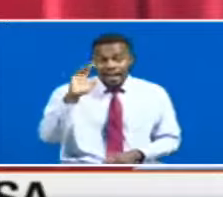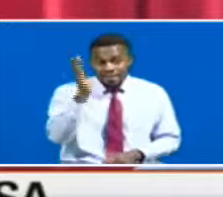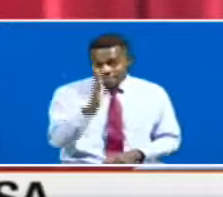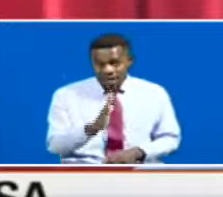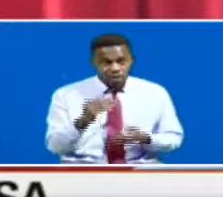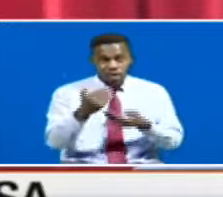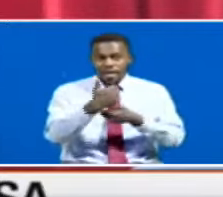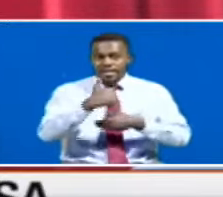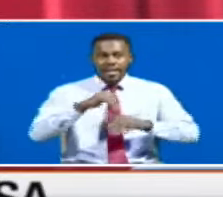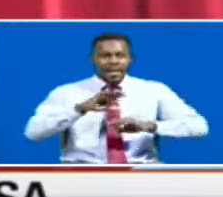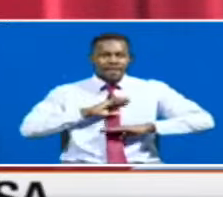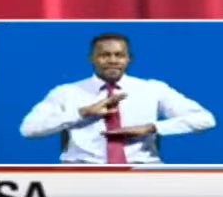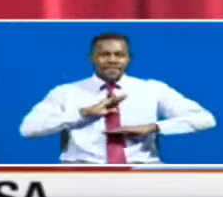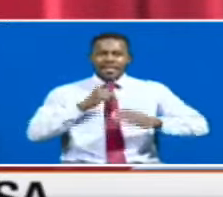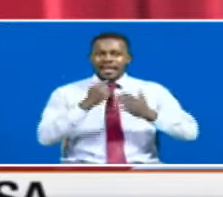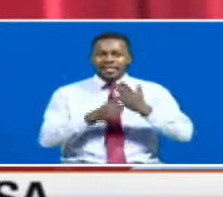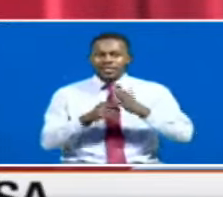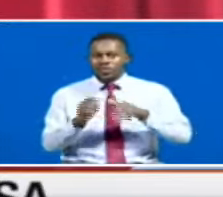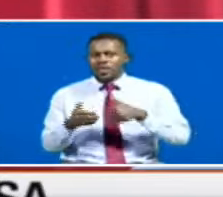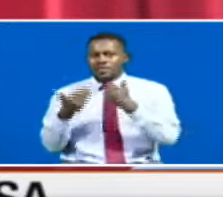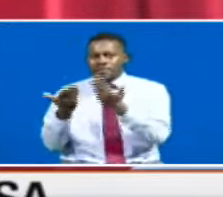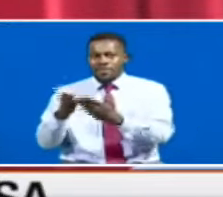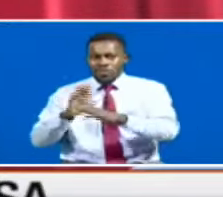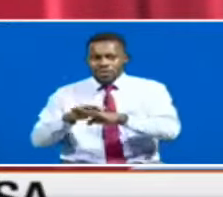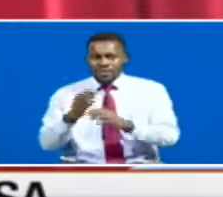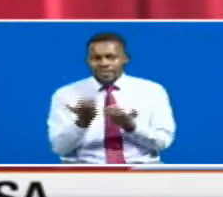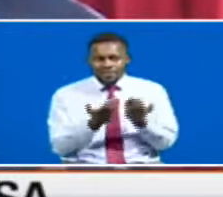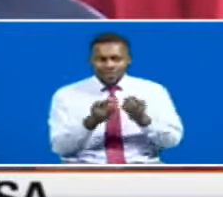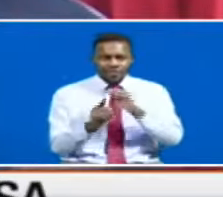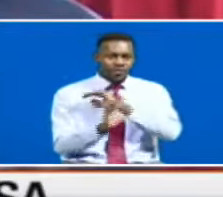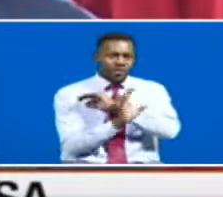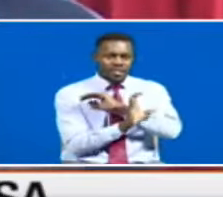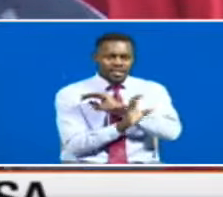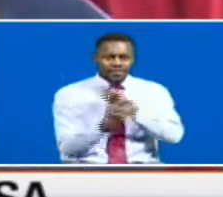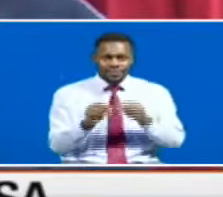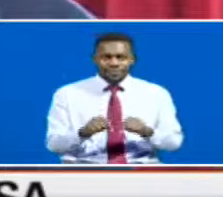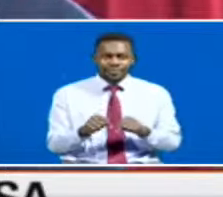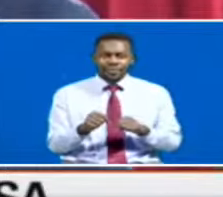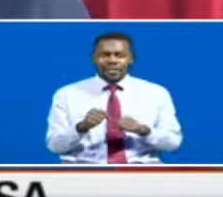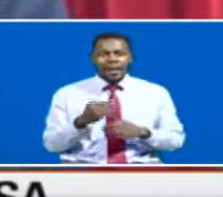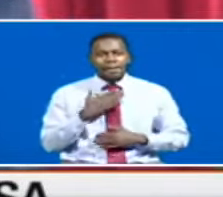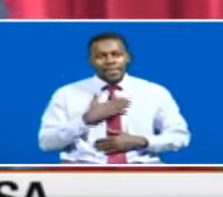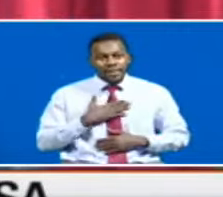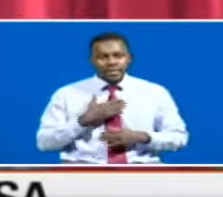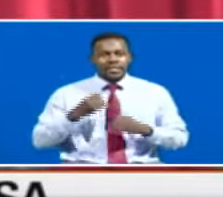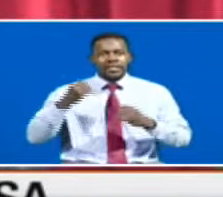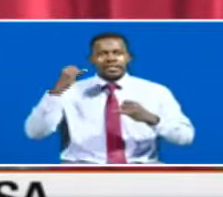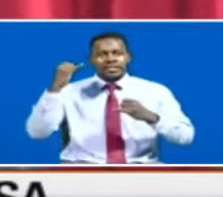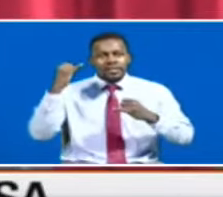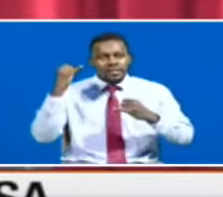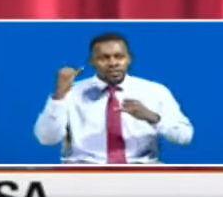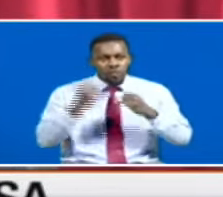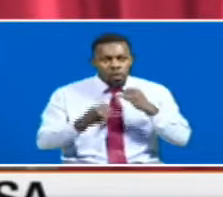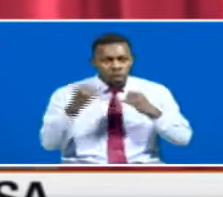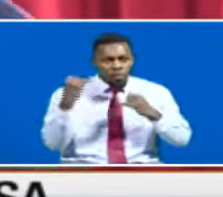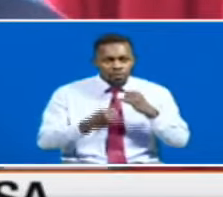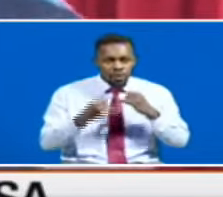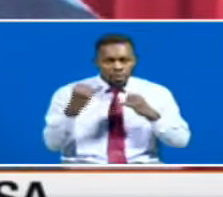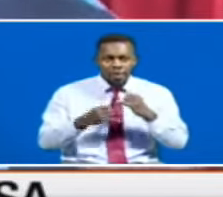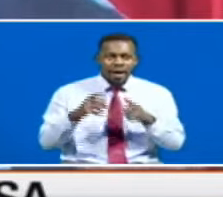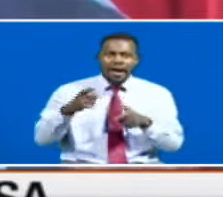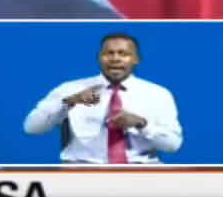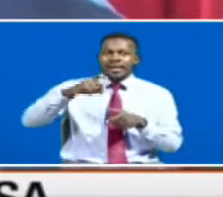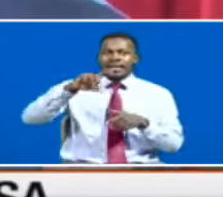revenue to offer services to this country. Stop this expensive kalongolongo